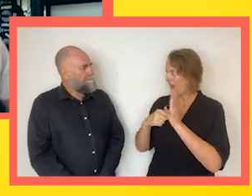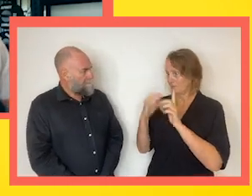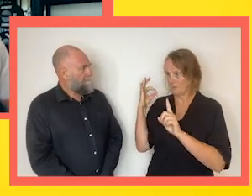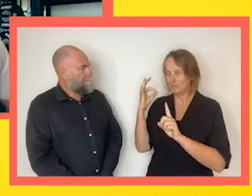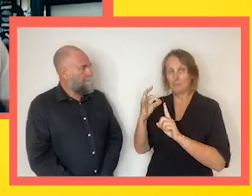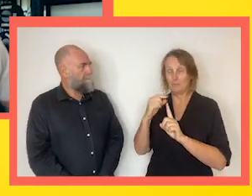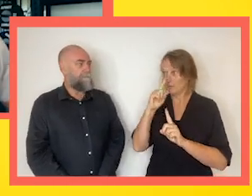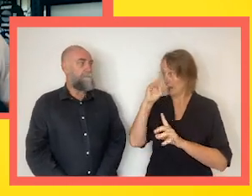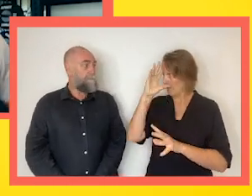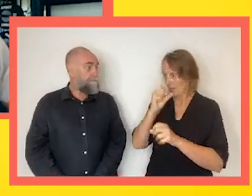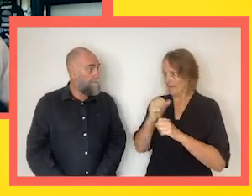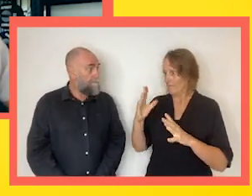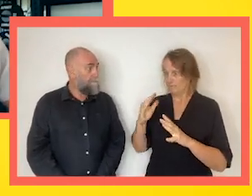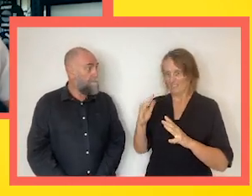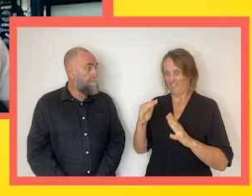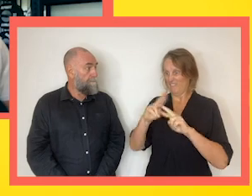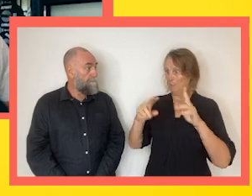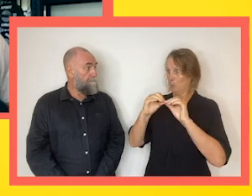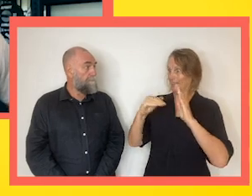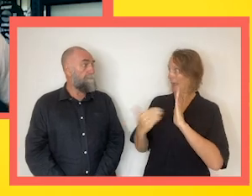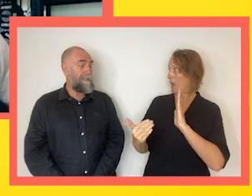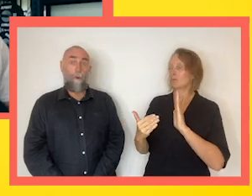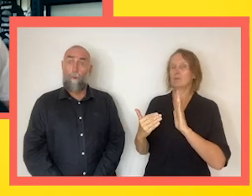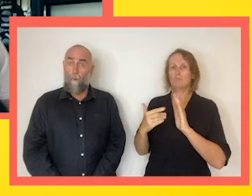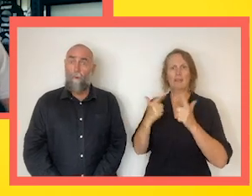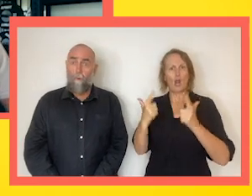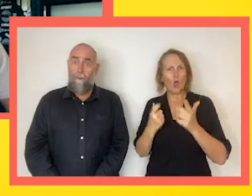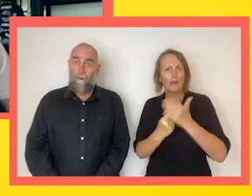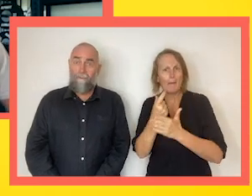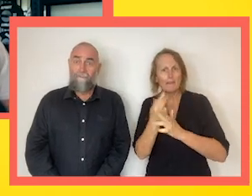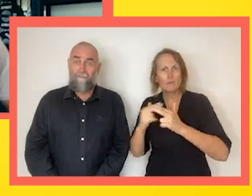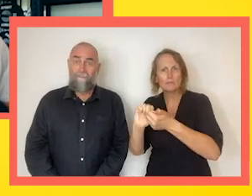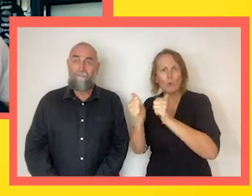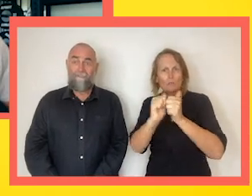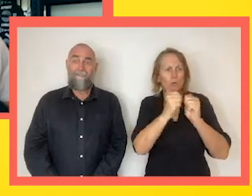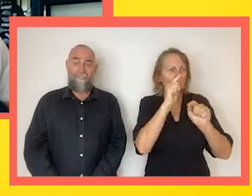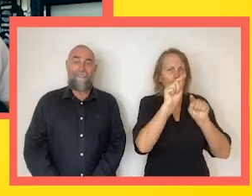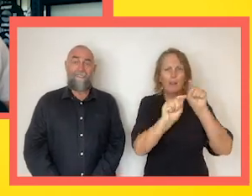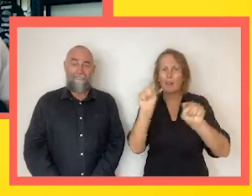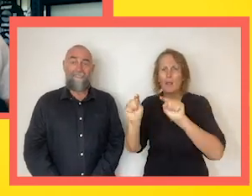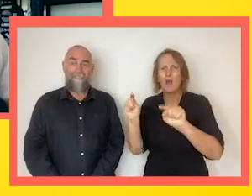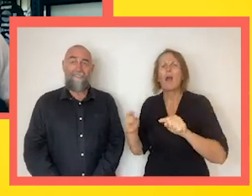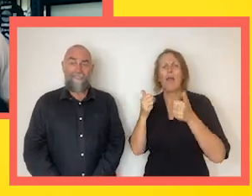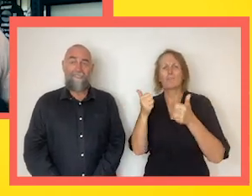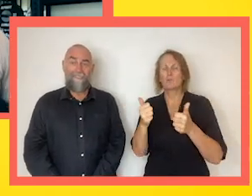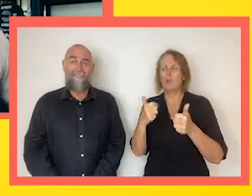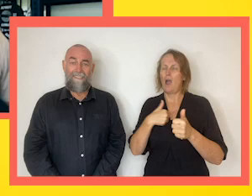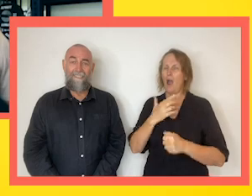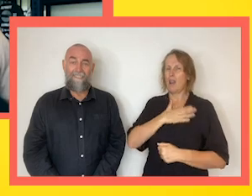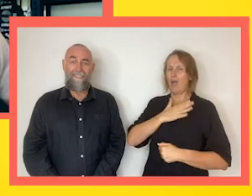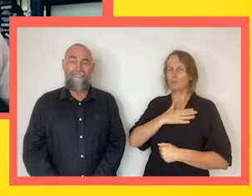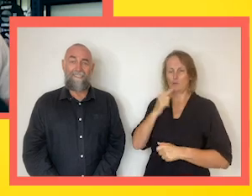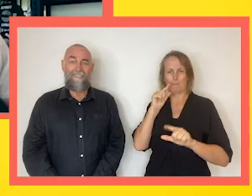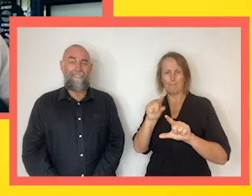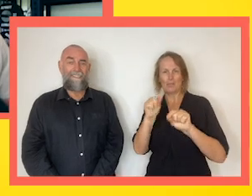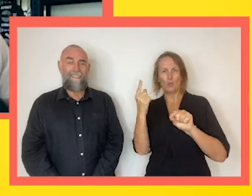year. I can't believe we're already in February. There has been a lot happening in the Paralympic world. So many great results. So I always try to make sure I get